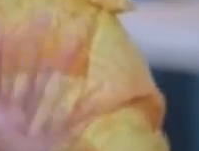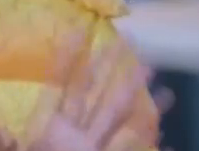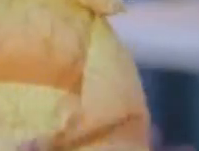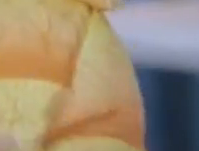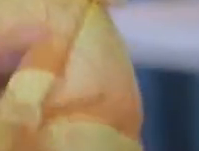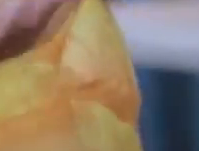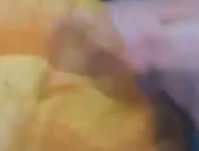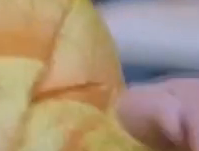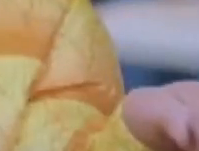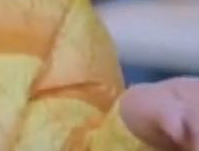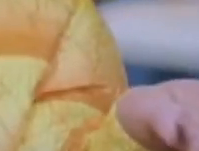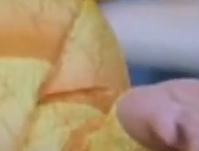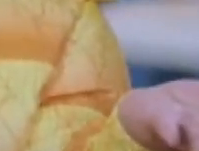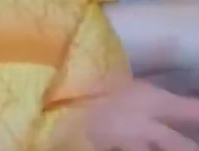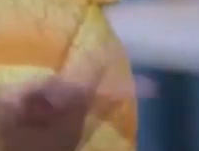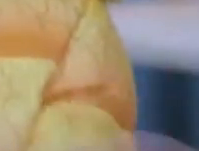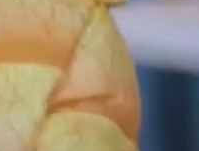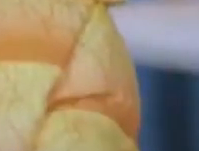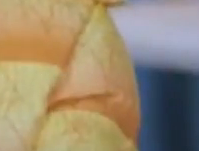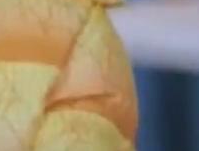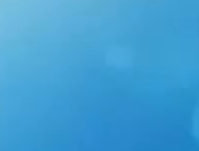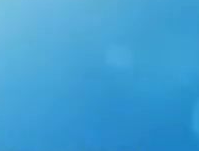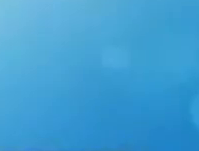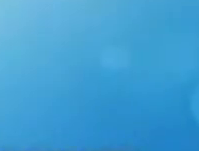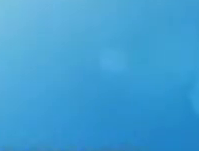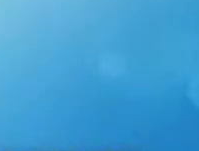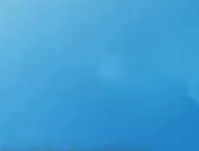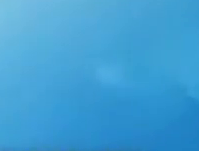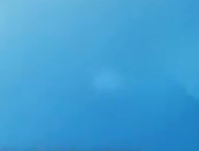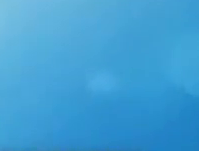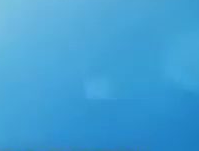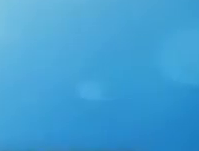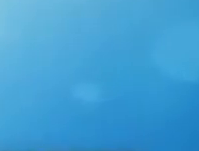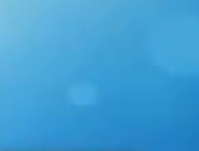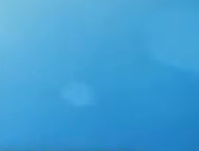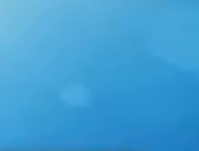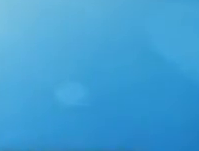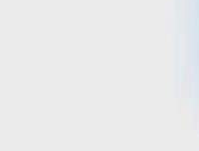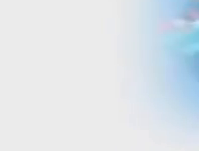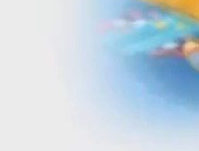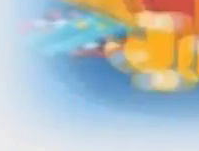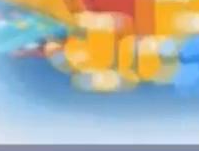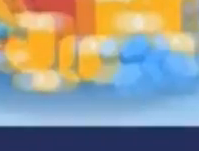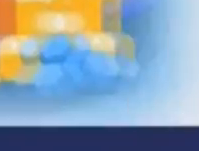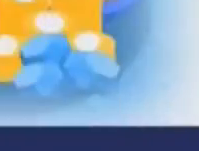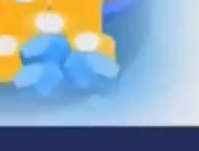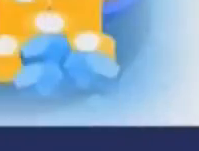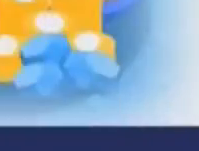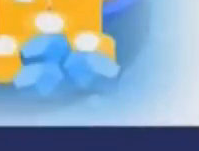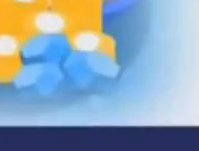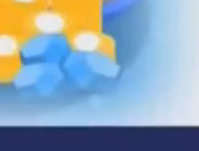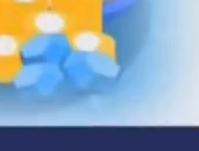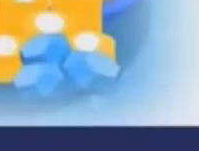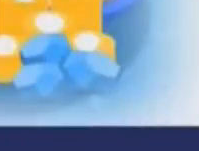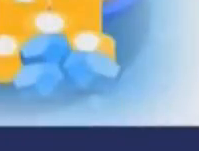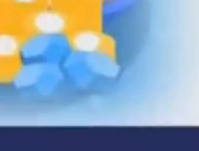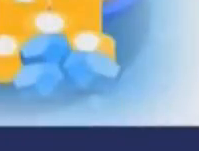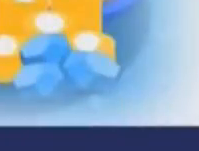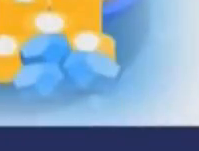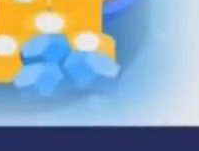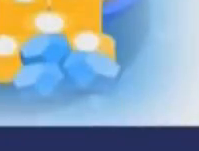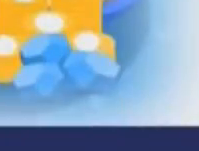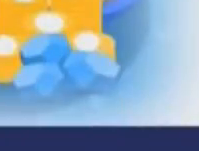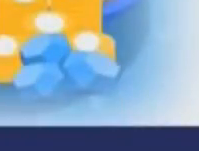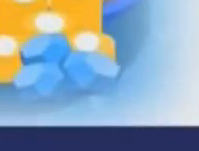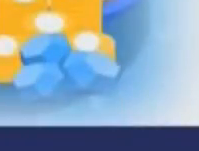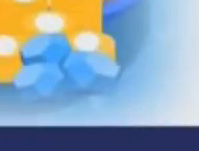Do you think that was an issue? Do you understand where I was coming from? various institutions have reported over